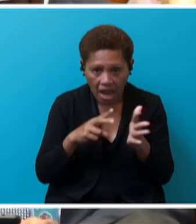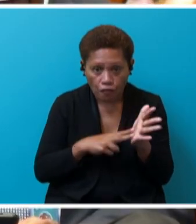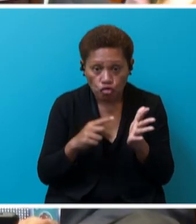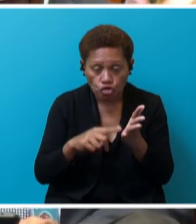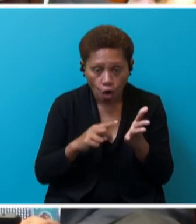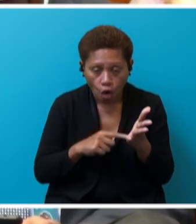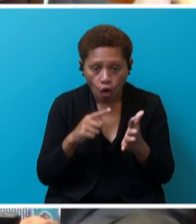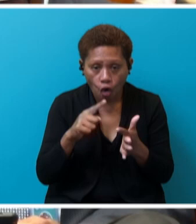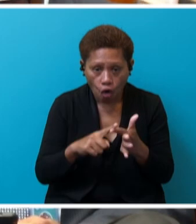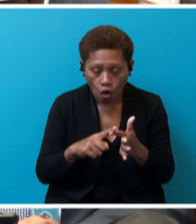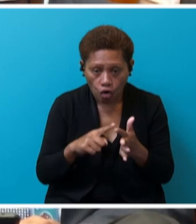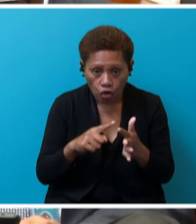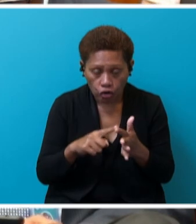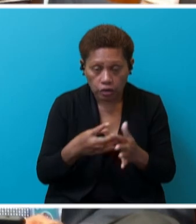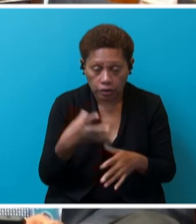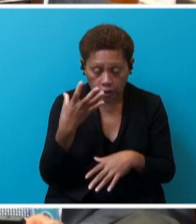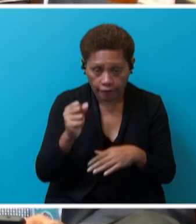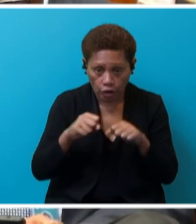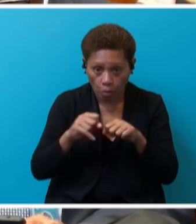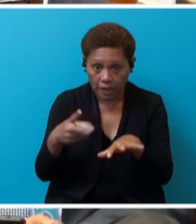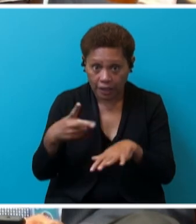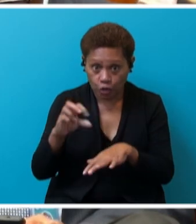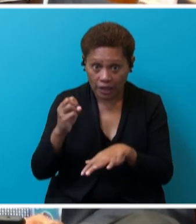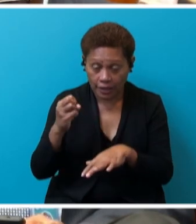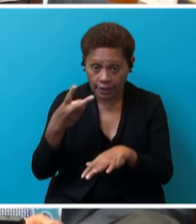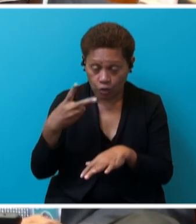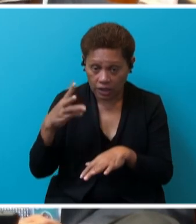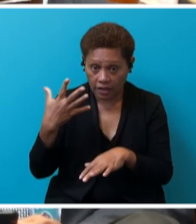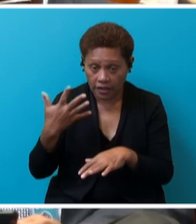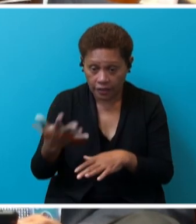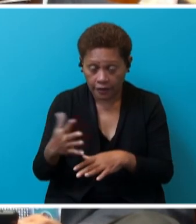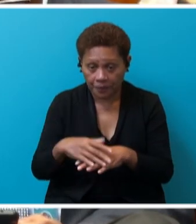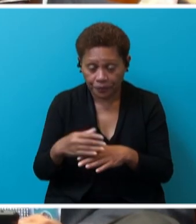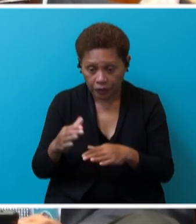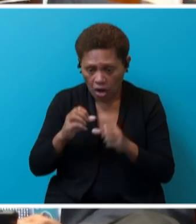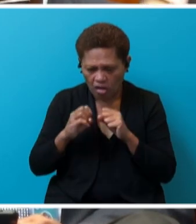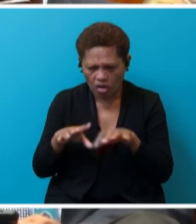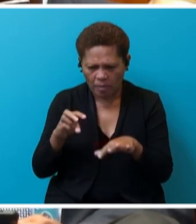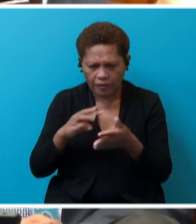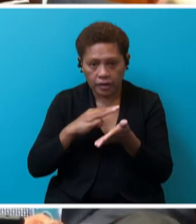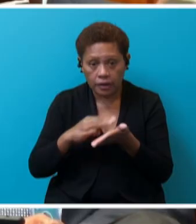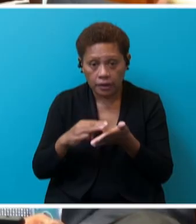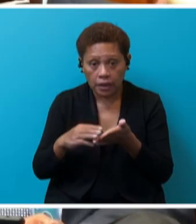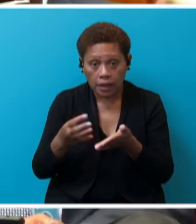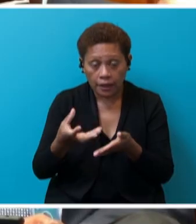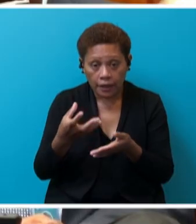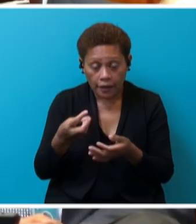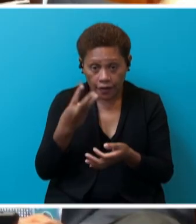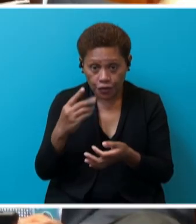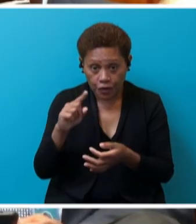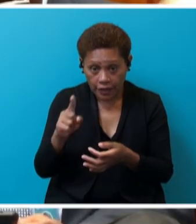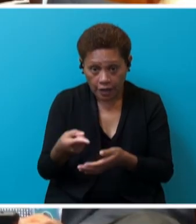project, completed in 2023 at a cost of 1.3 million, significantly improved water supply reliability for 3,000